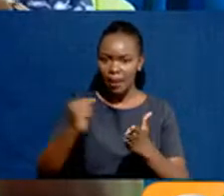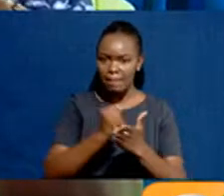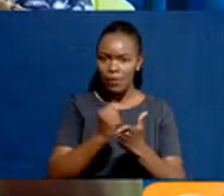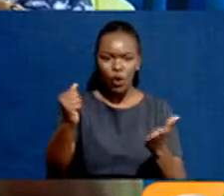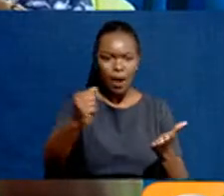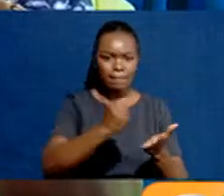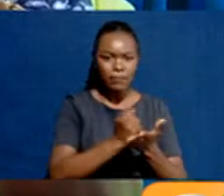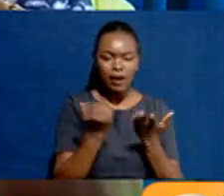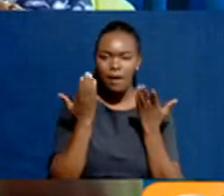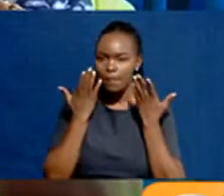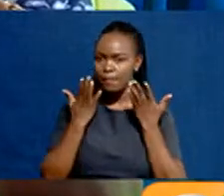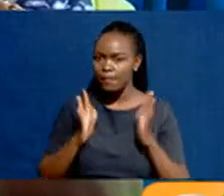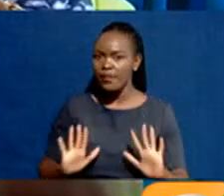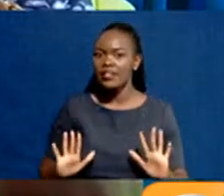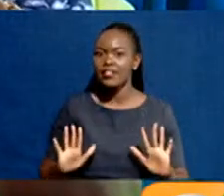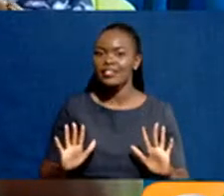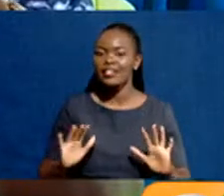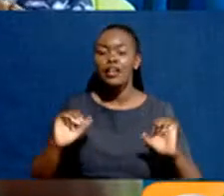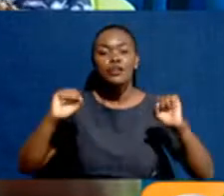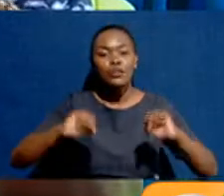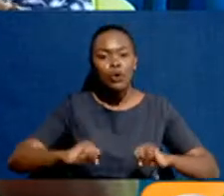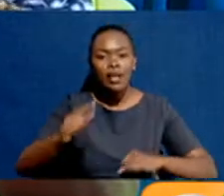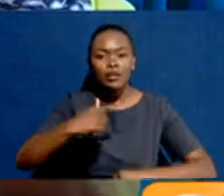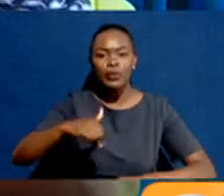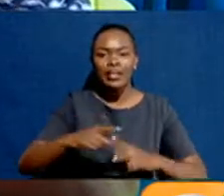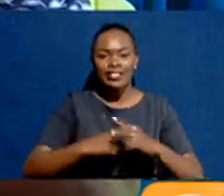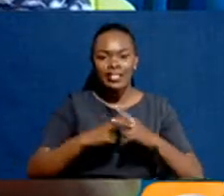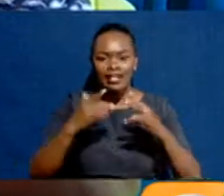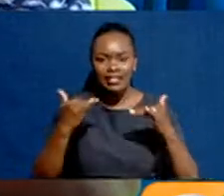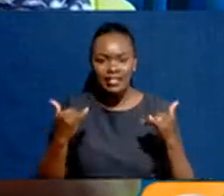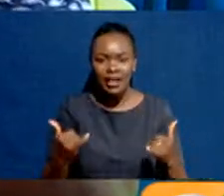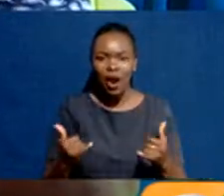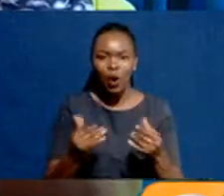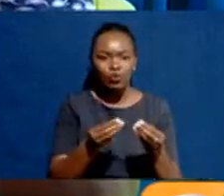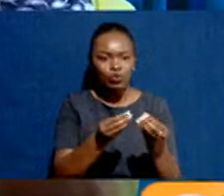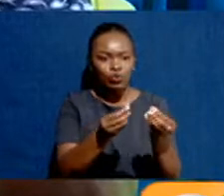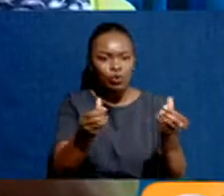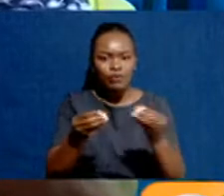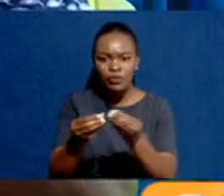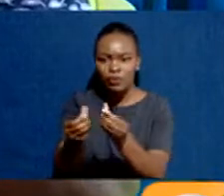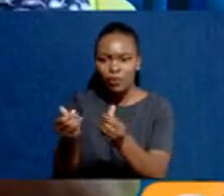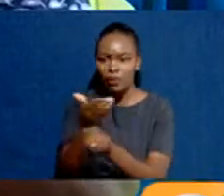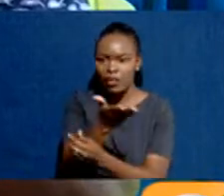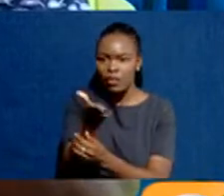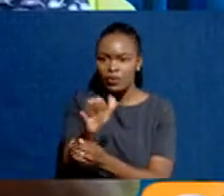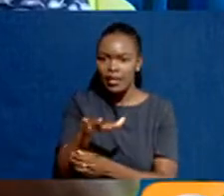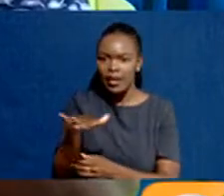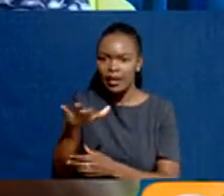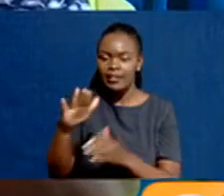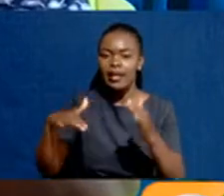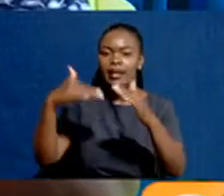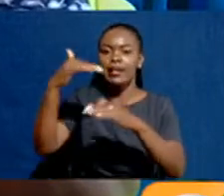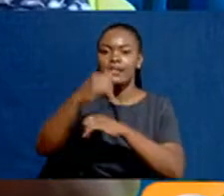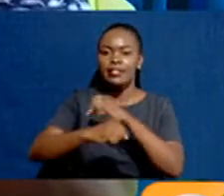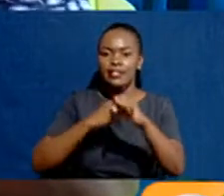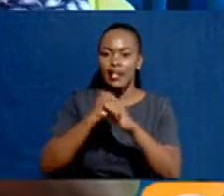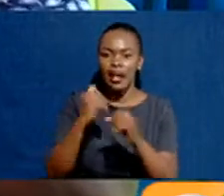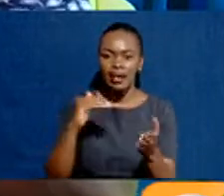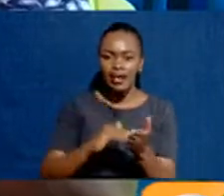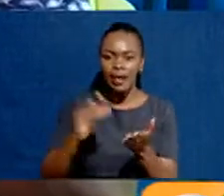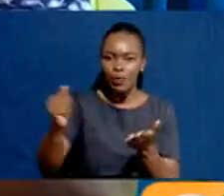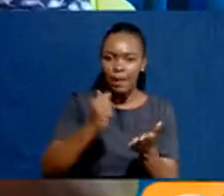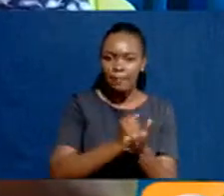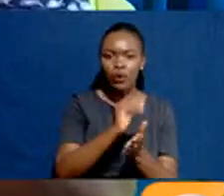so that we can start bridging the gap. Next year we'll do another 35,000. We